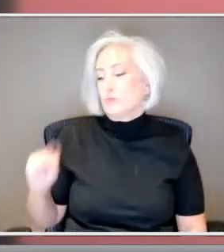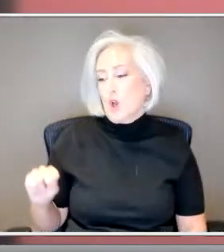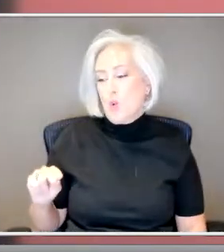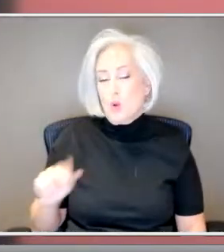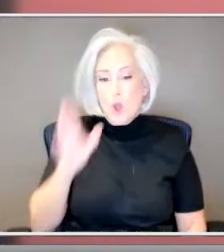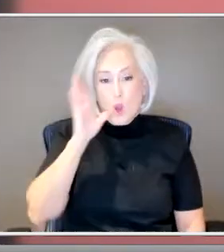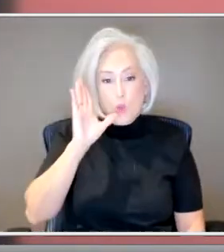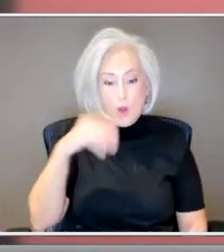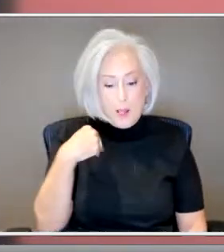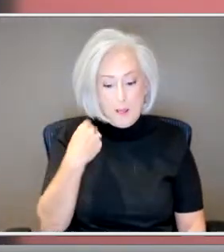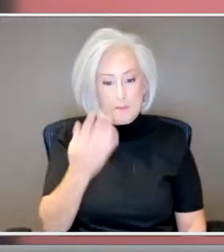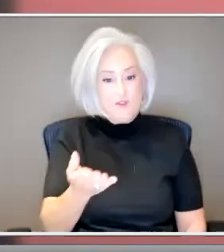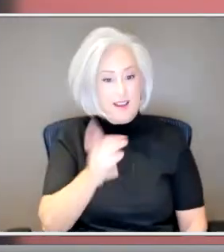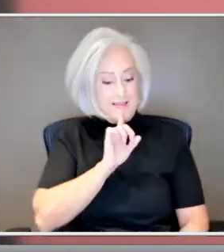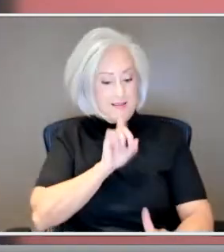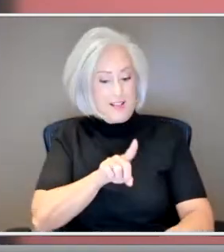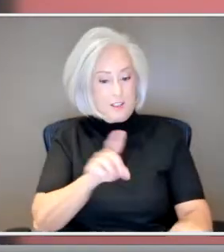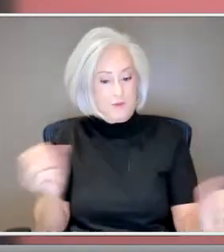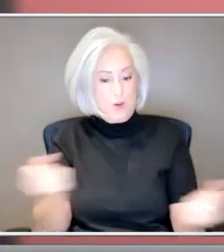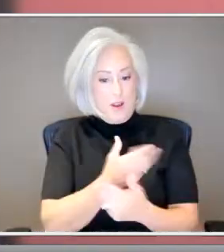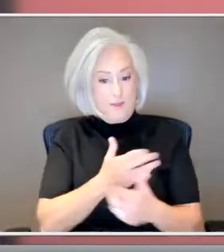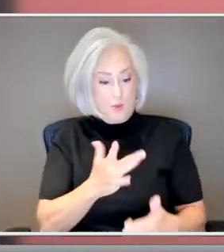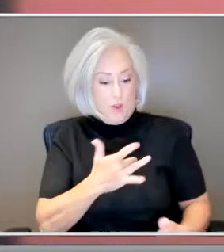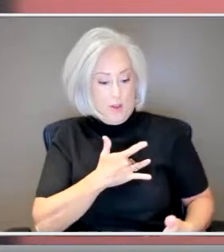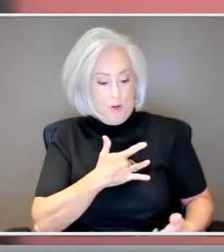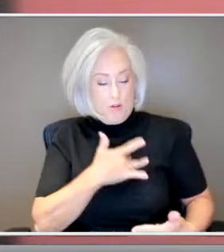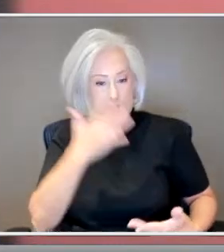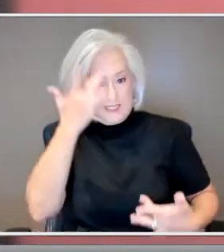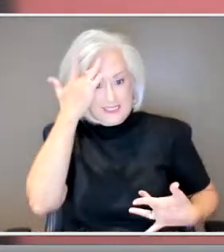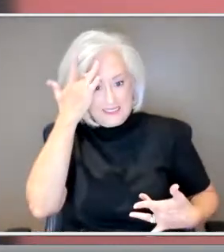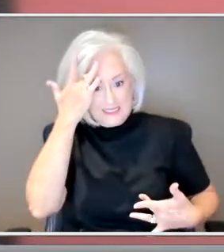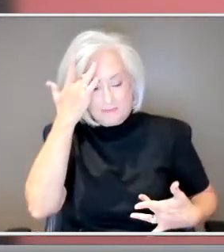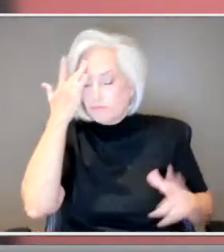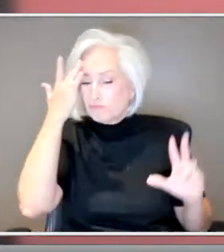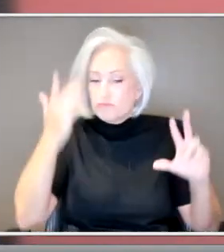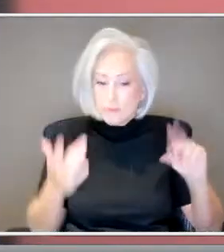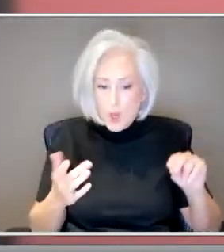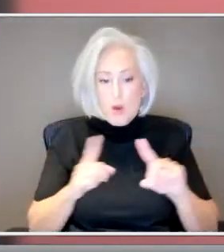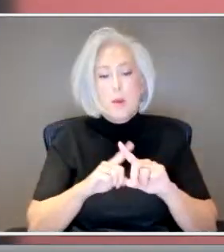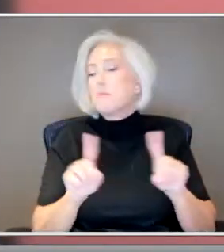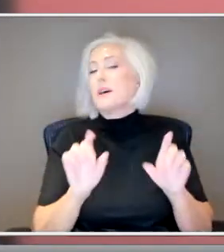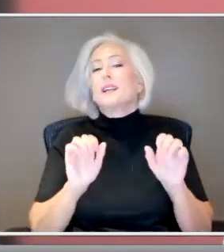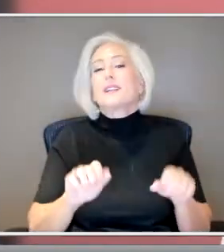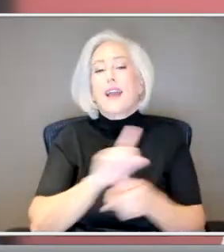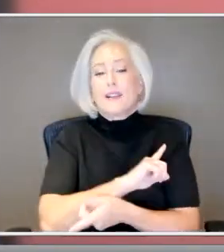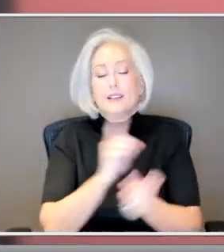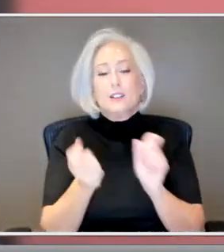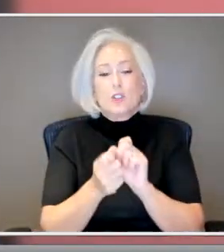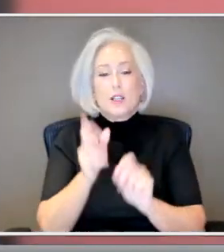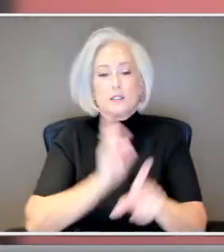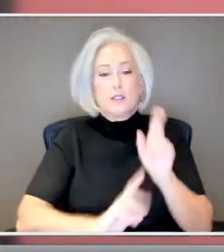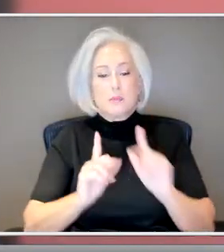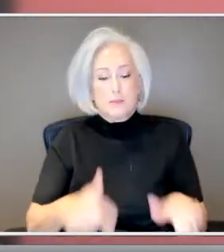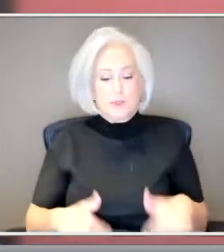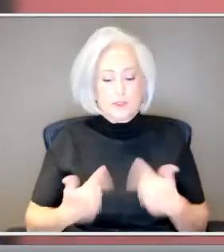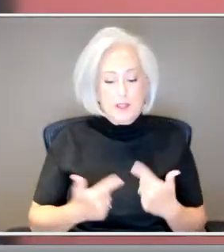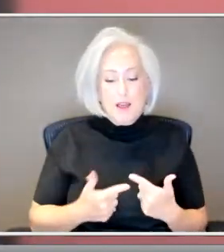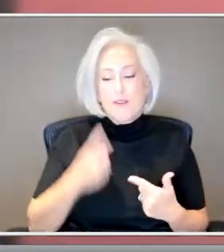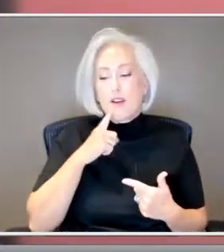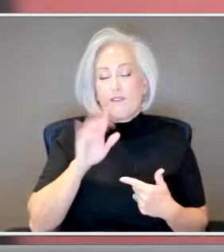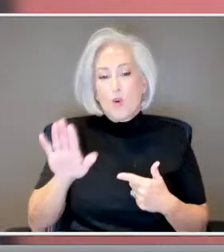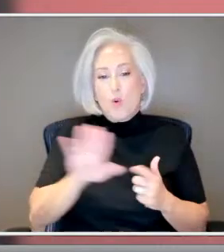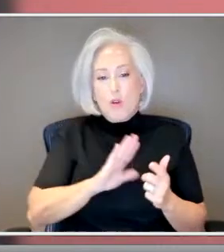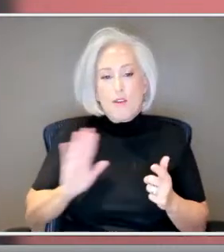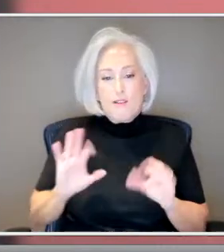be really impactful. And so, and can be life-changing, not just for the patient, but also the patient's family, for future family